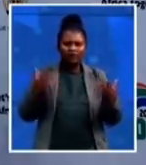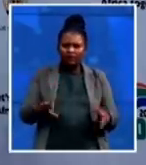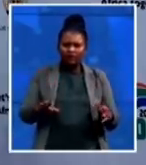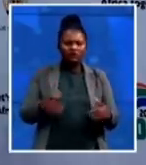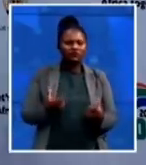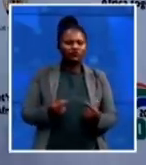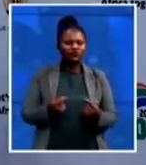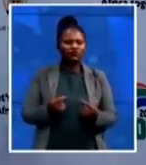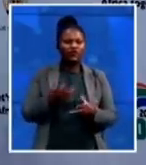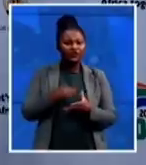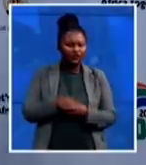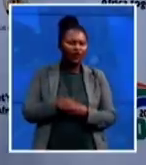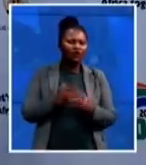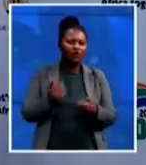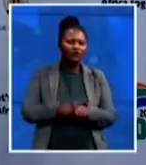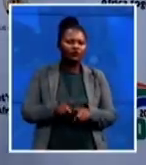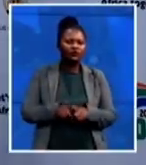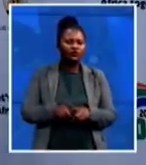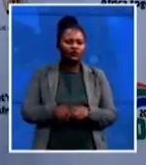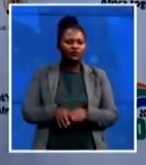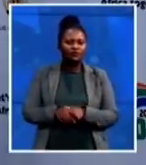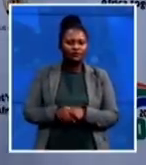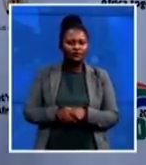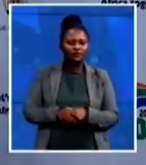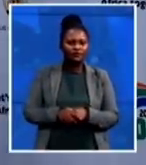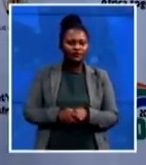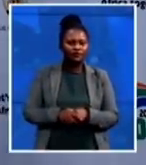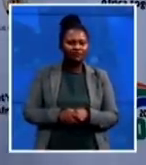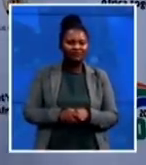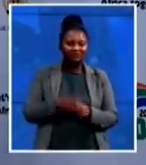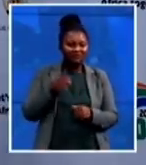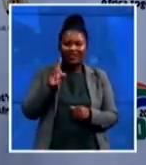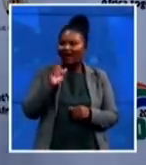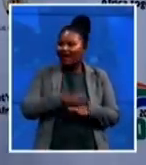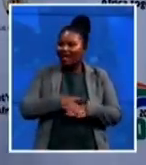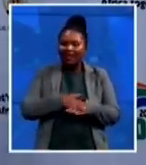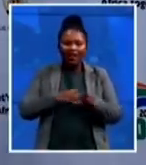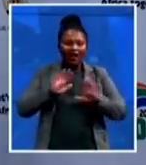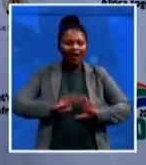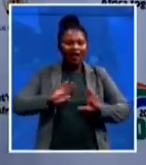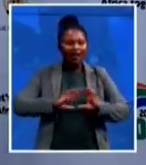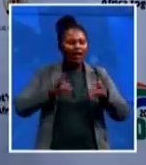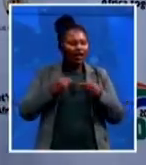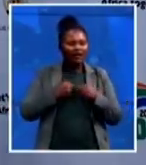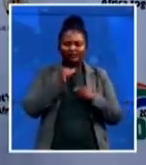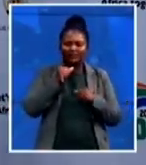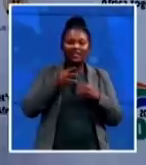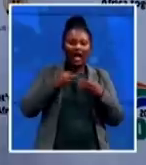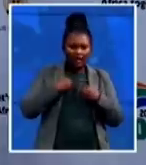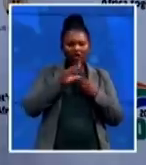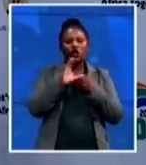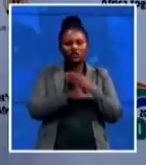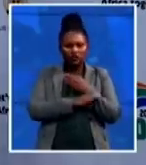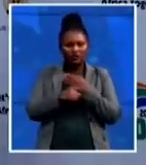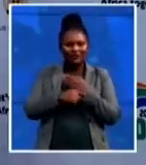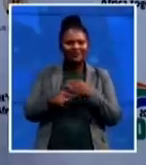its majority, across colors, people agreed on this constitution of a single South Africa.